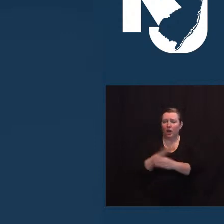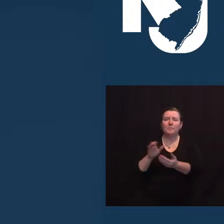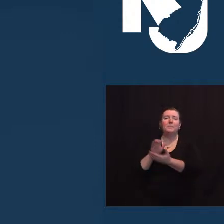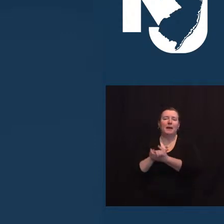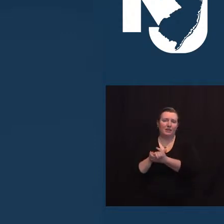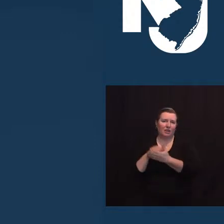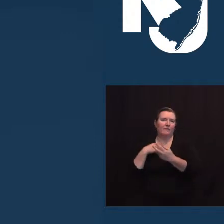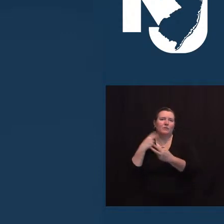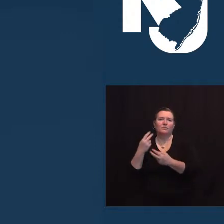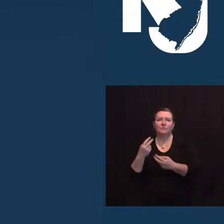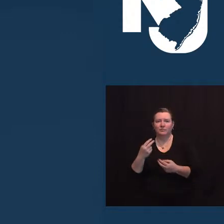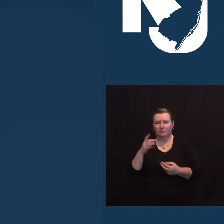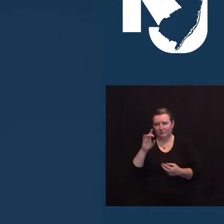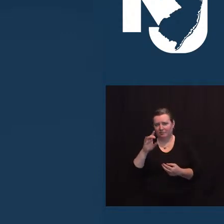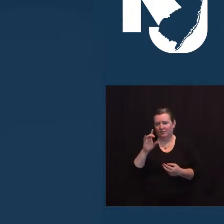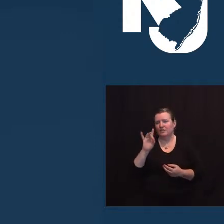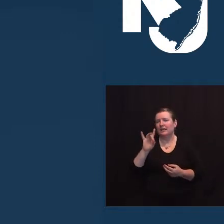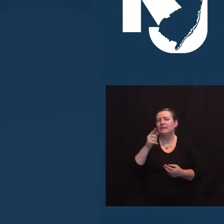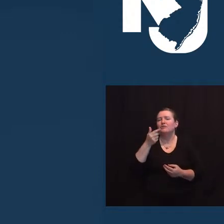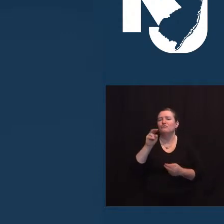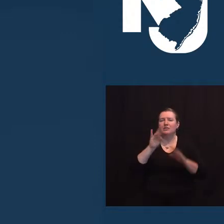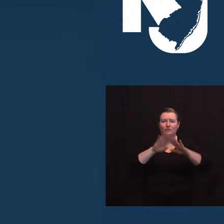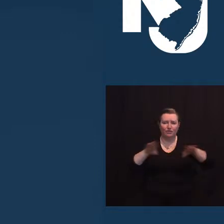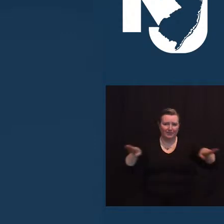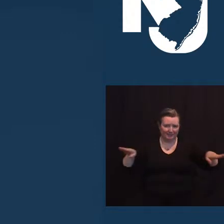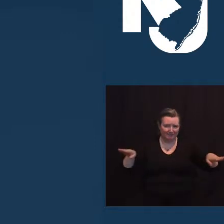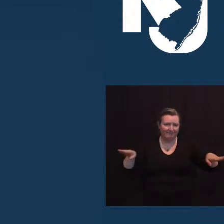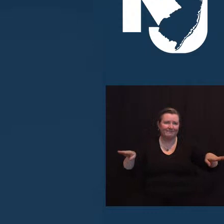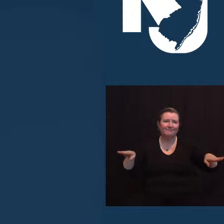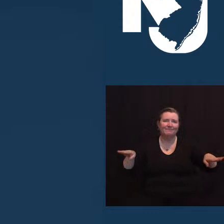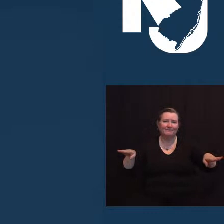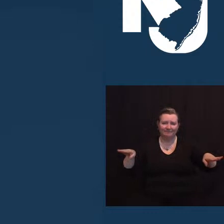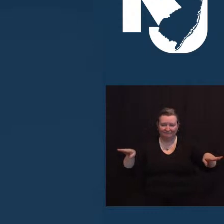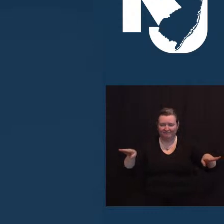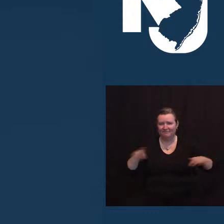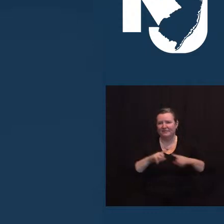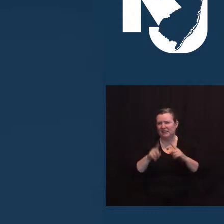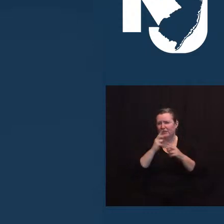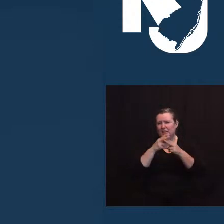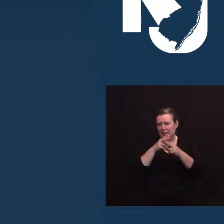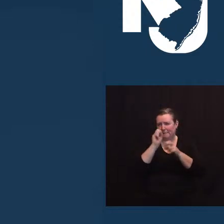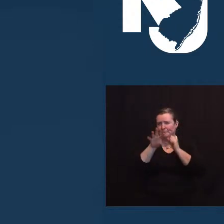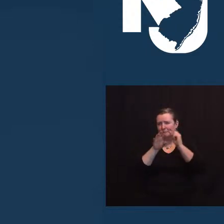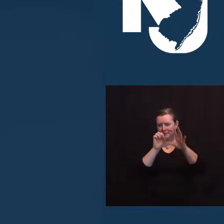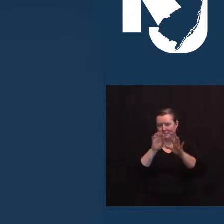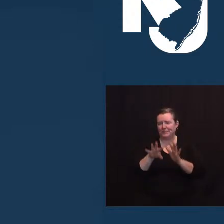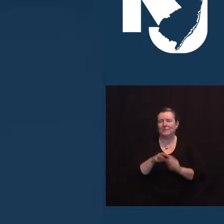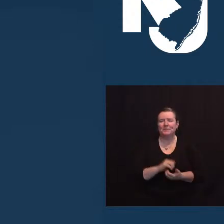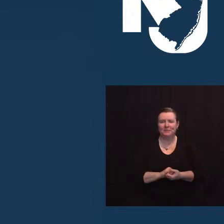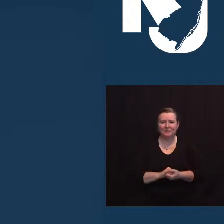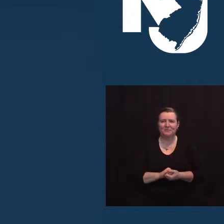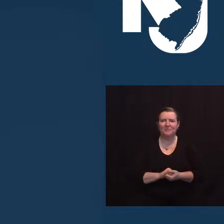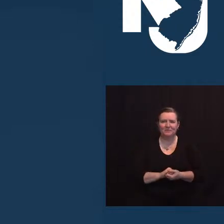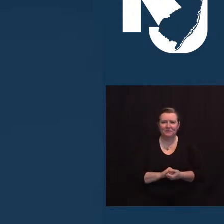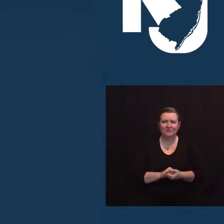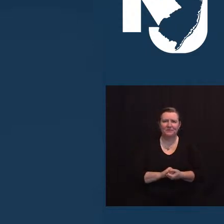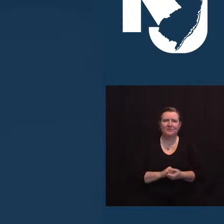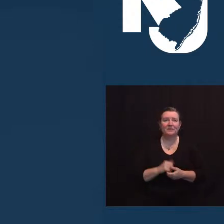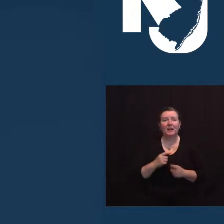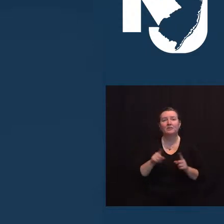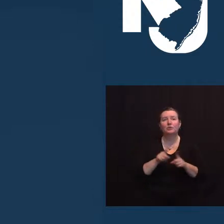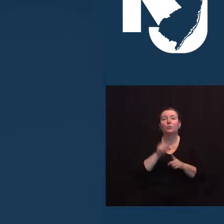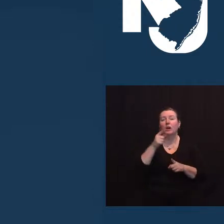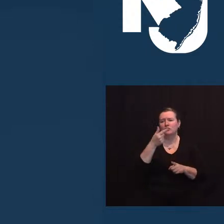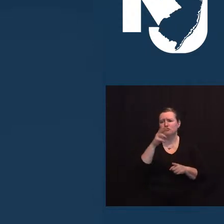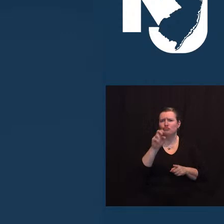8 grandchildren, Stephanie, Bethany, Chase, Joseph, Kenneth, Jason, Stephen, and Nicole, and a great-grandson